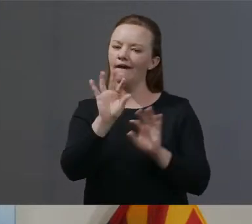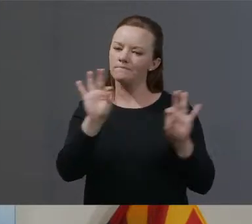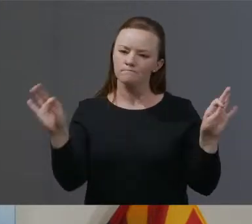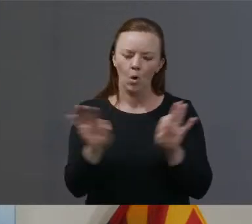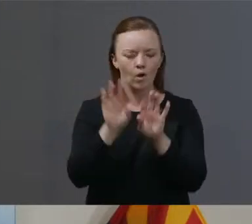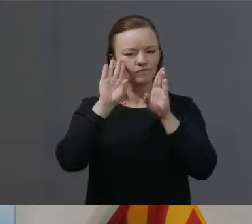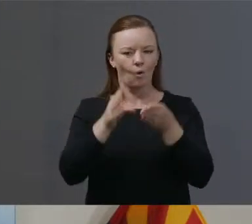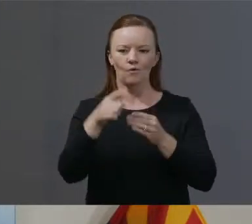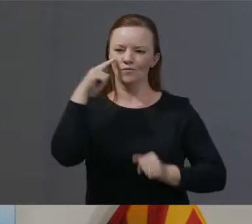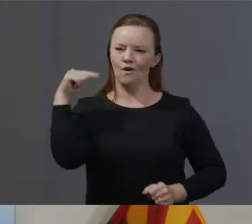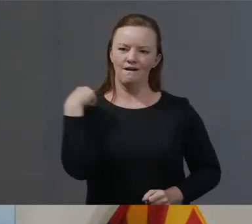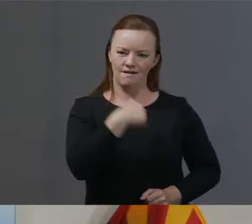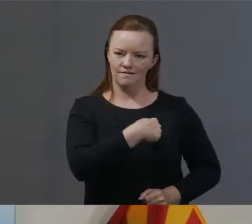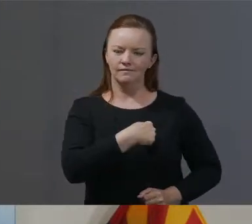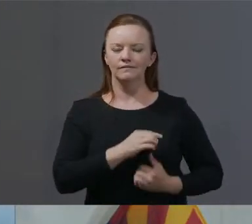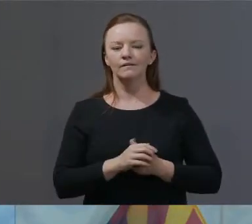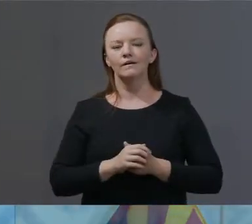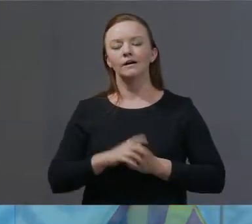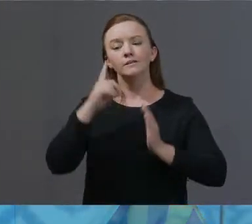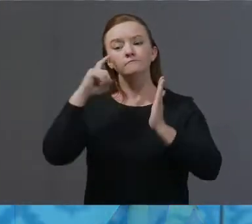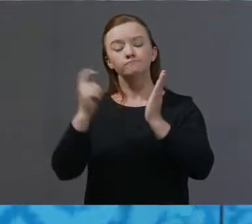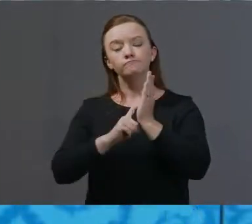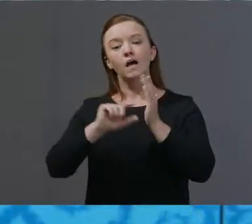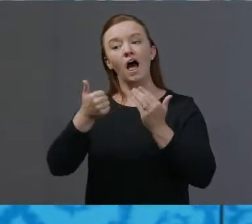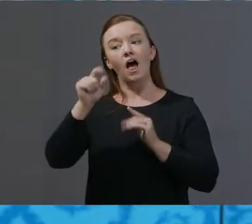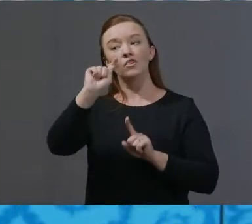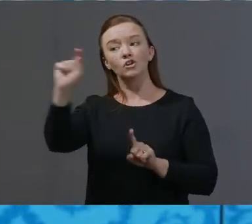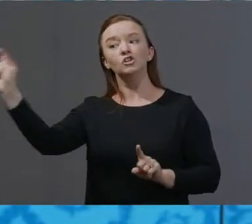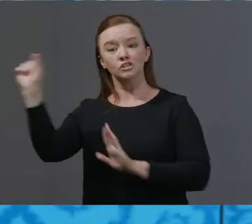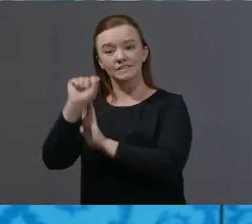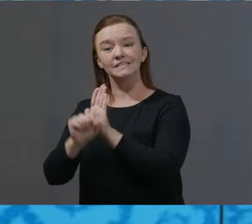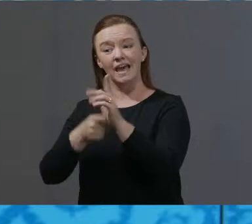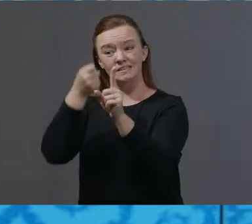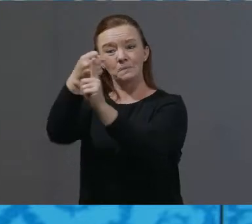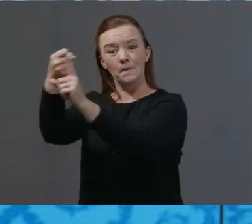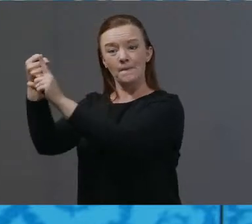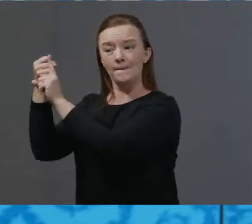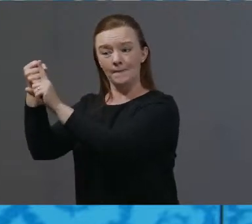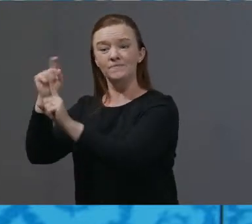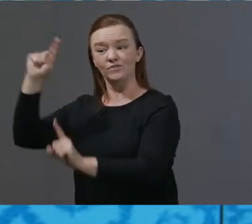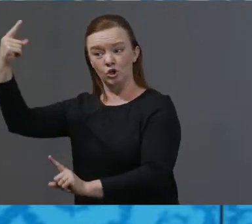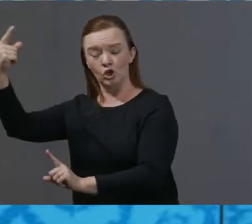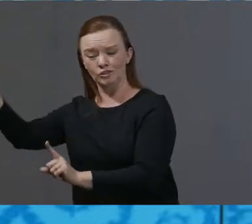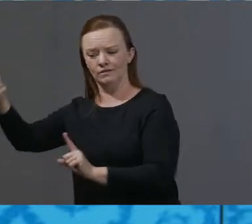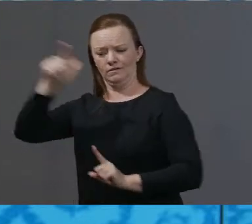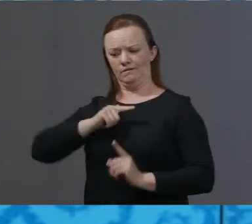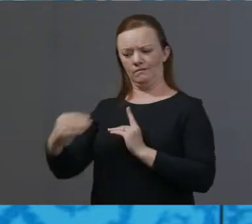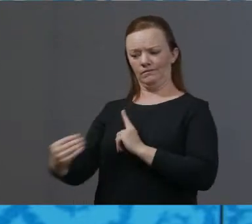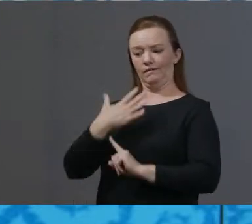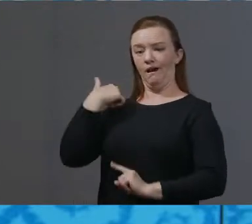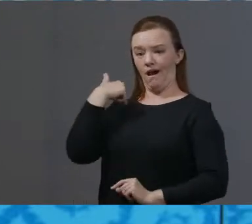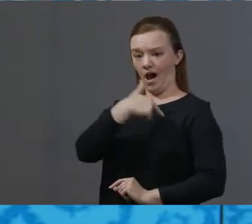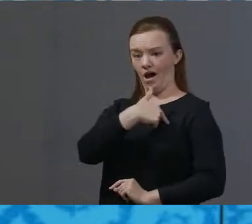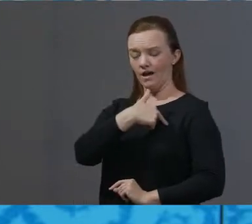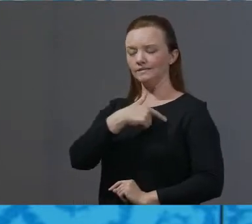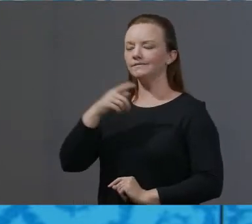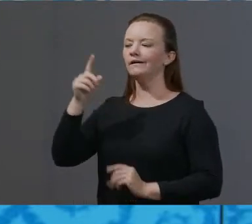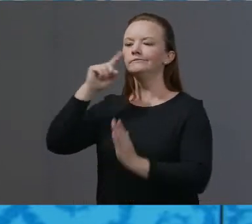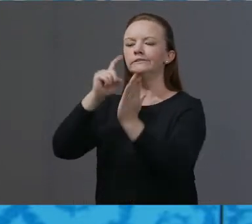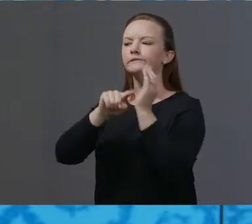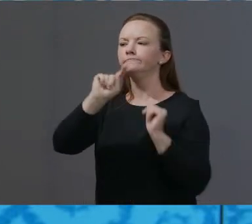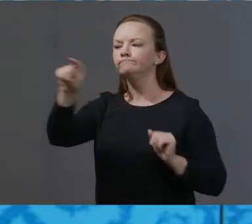learnings from other states that were hit before us. When you can meet a loved